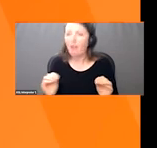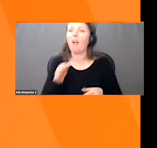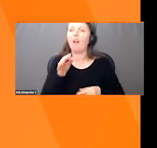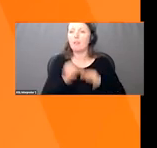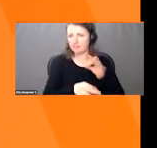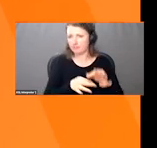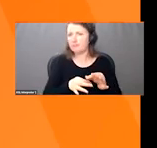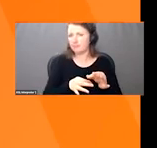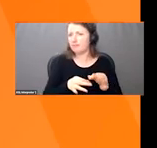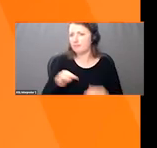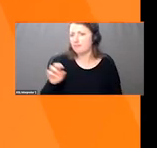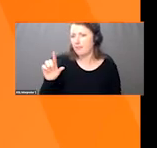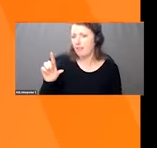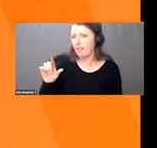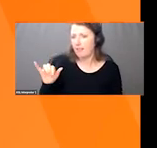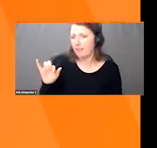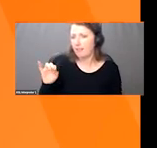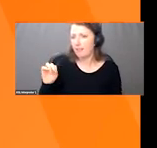LinkedIn newsletter for free.